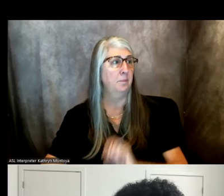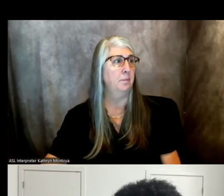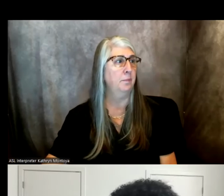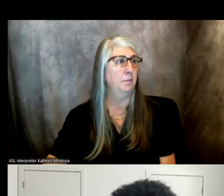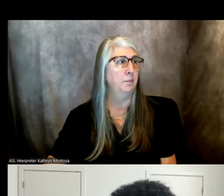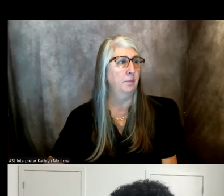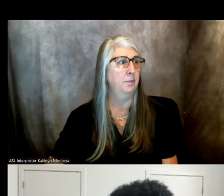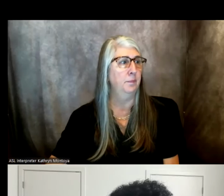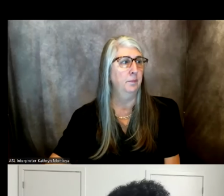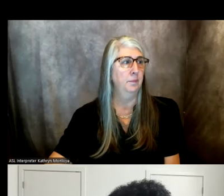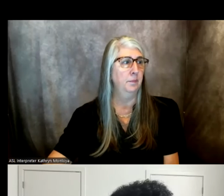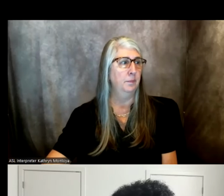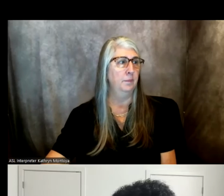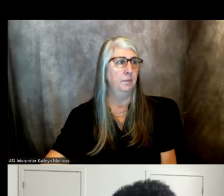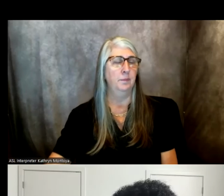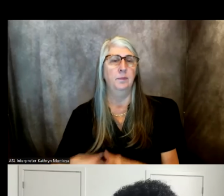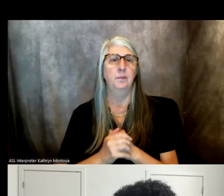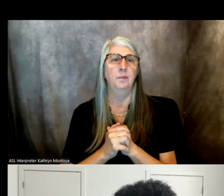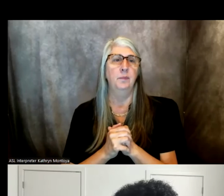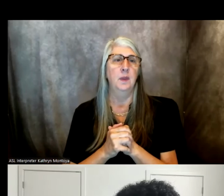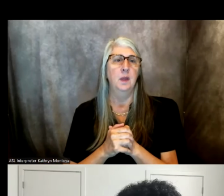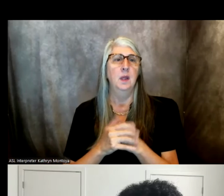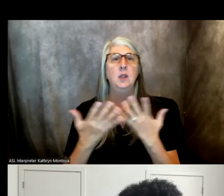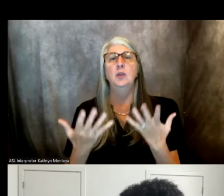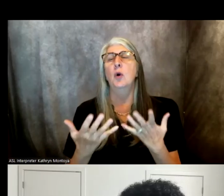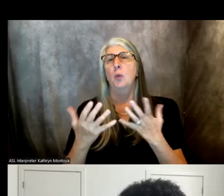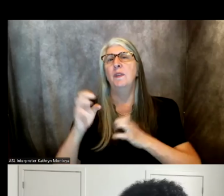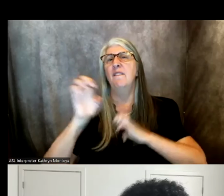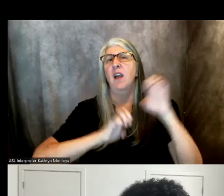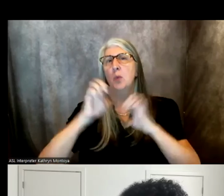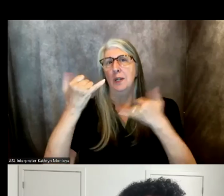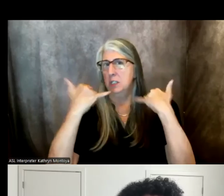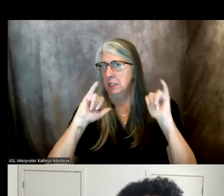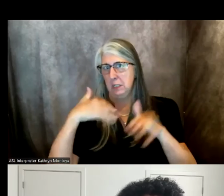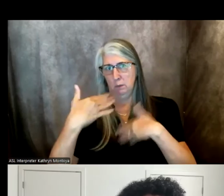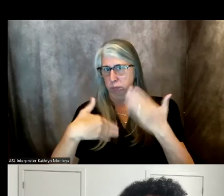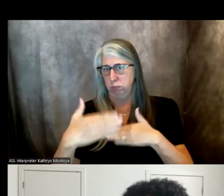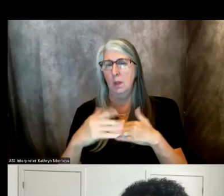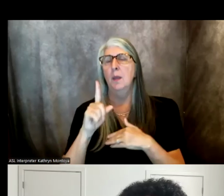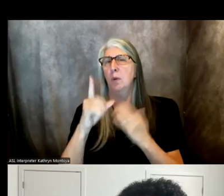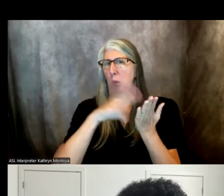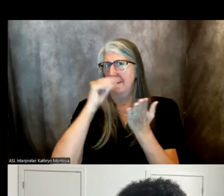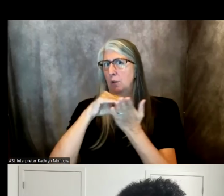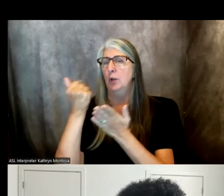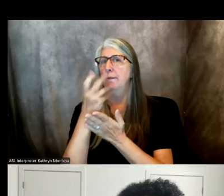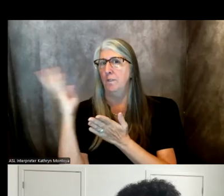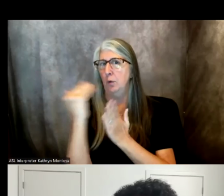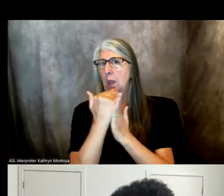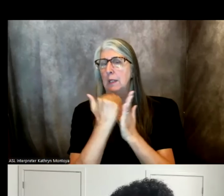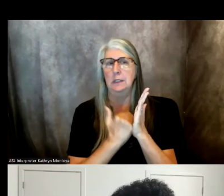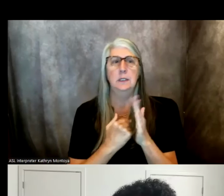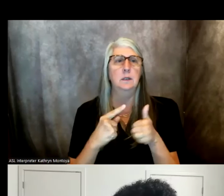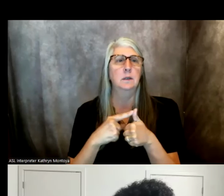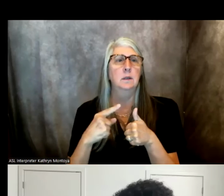All right, like I mentioned, the evaluation is still underway, but these are just some quick lessons learned. Some of the key barriers: 1,